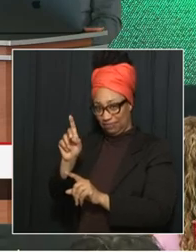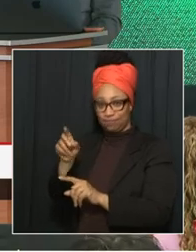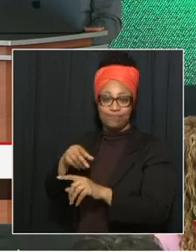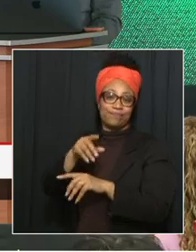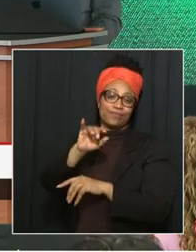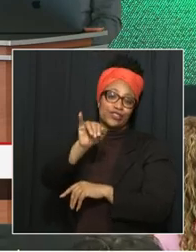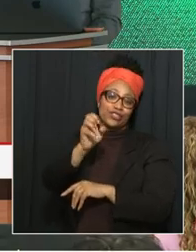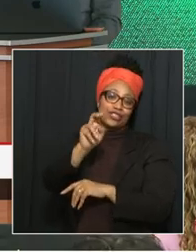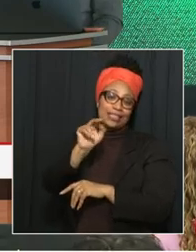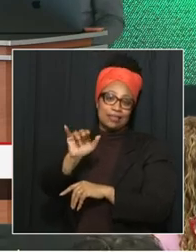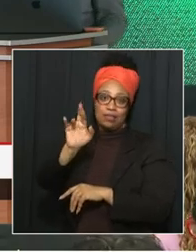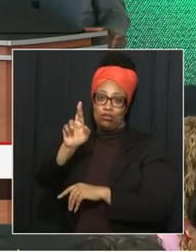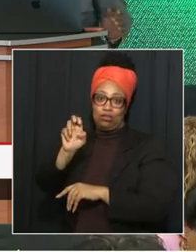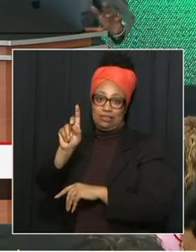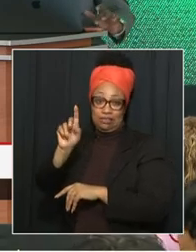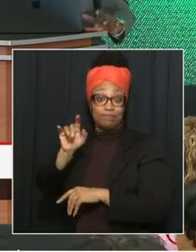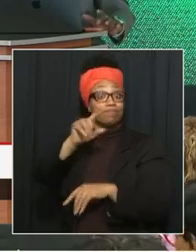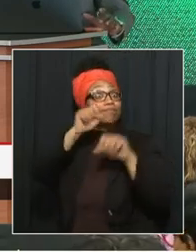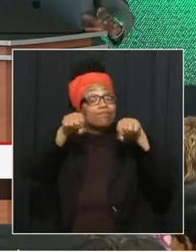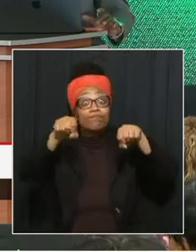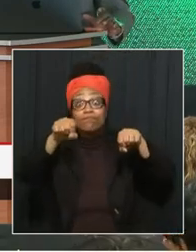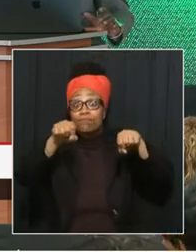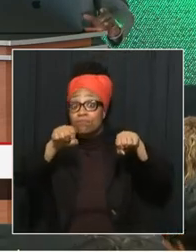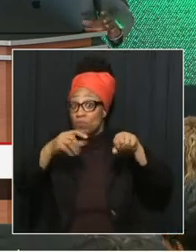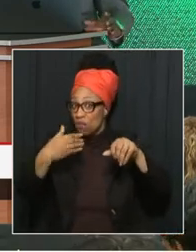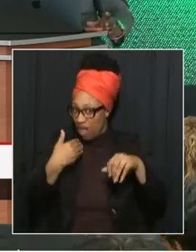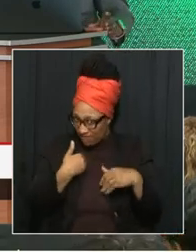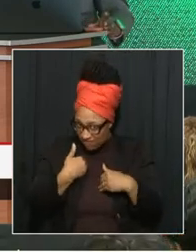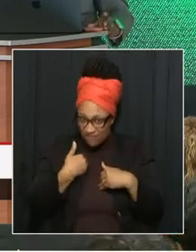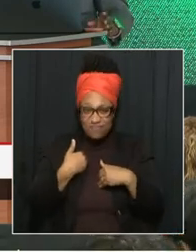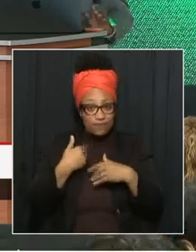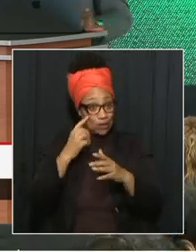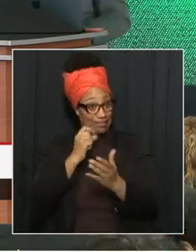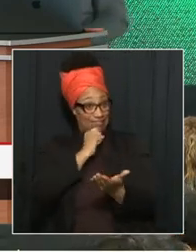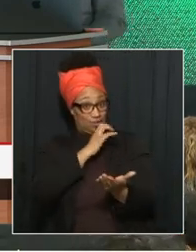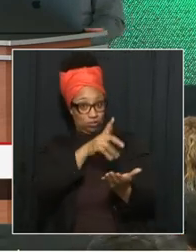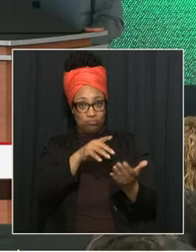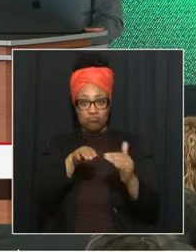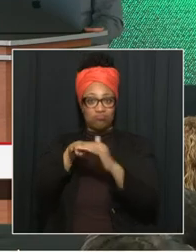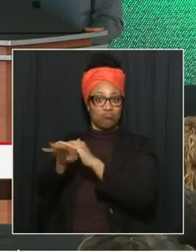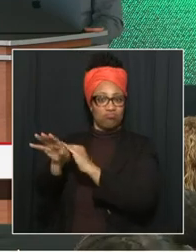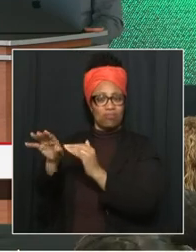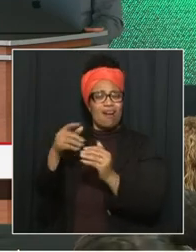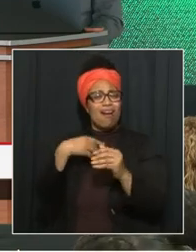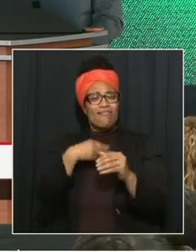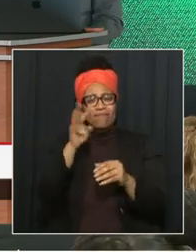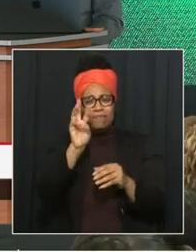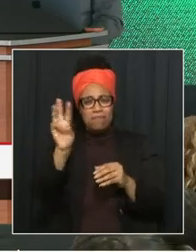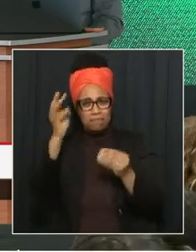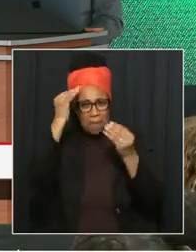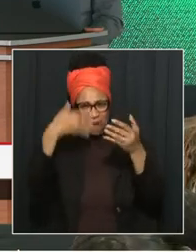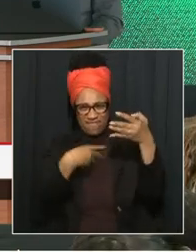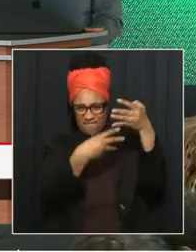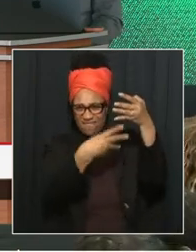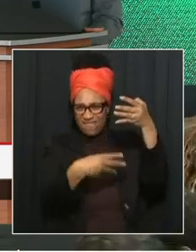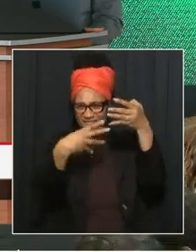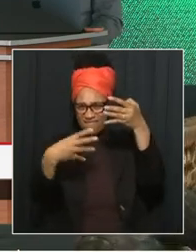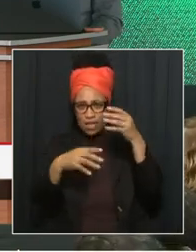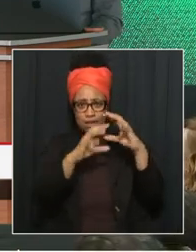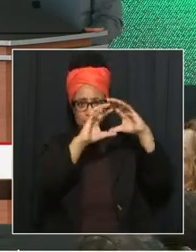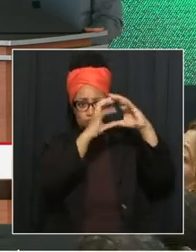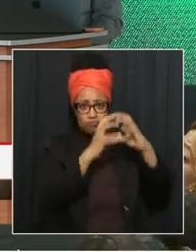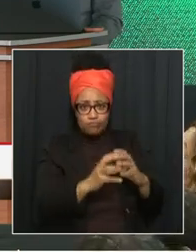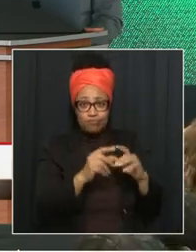DPR website where you can find out sort of what the different classes are, what the time is, where they're